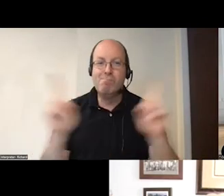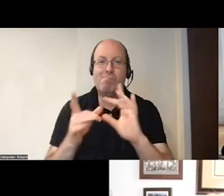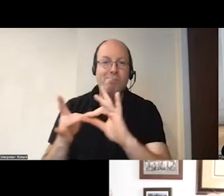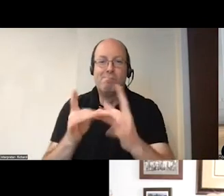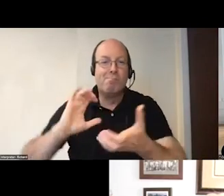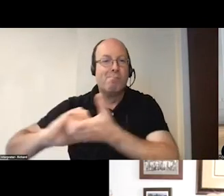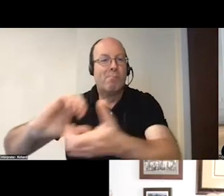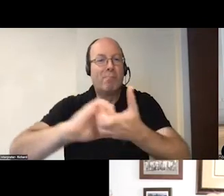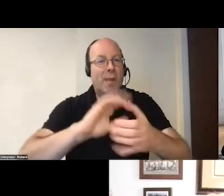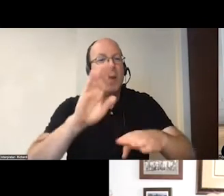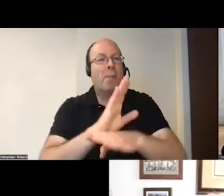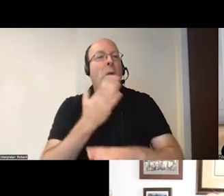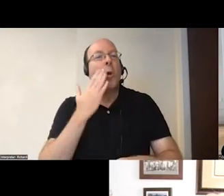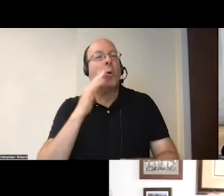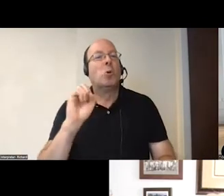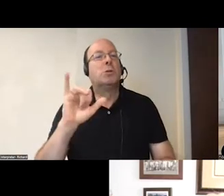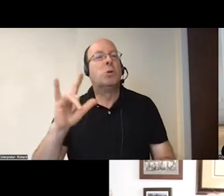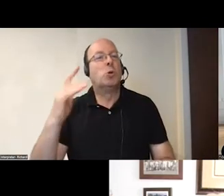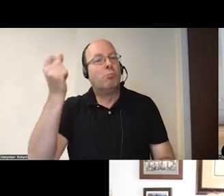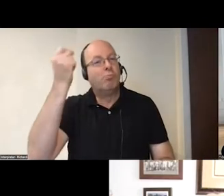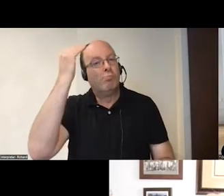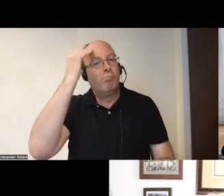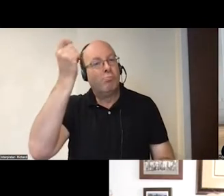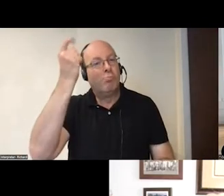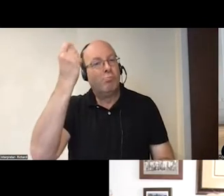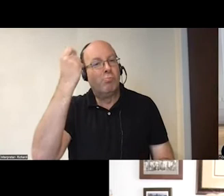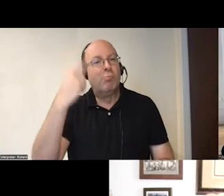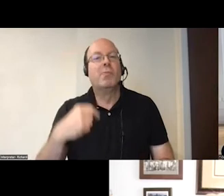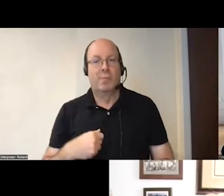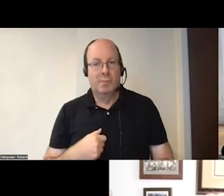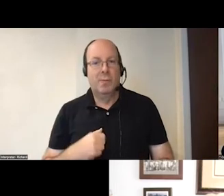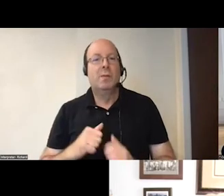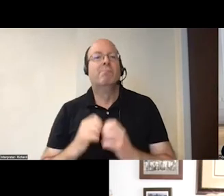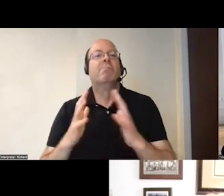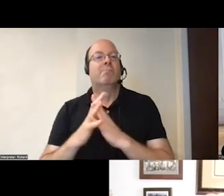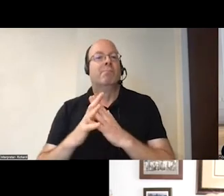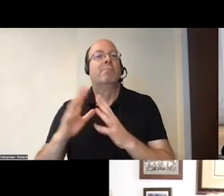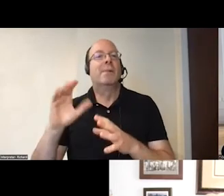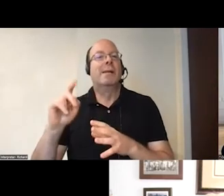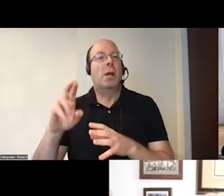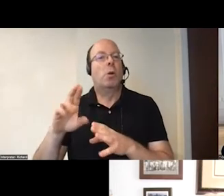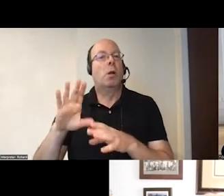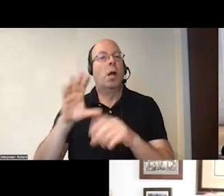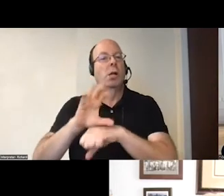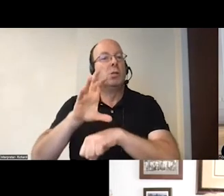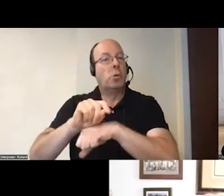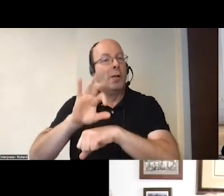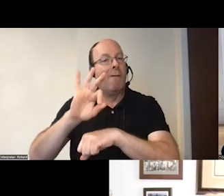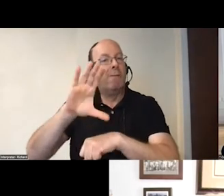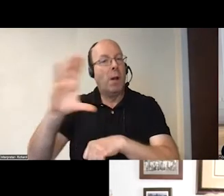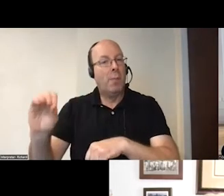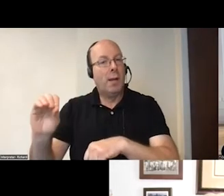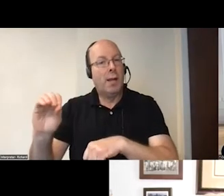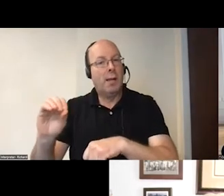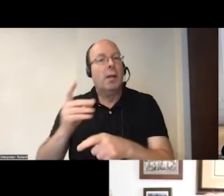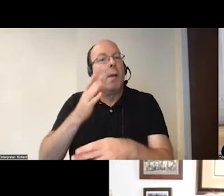with a social conscience. Kate is a managing partner of Enterprise Solutions International, a consulting firm that focuses on small and mid-cap